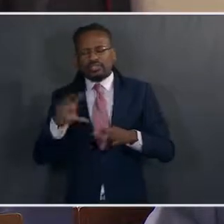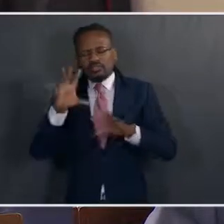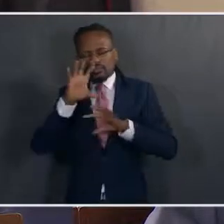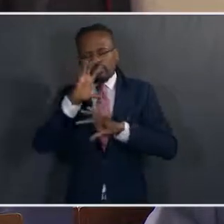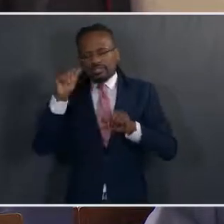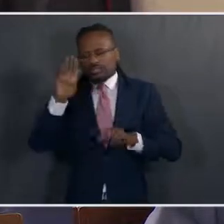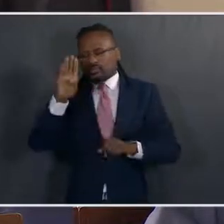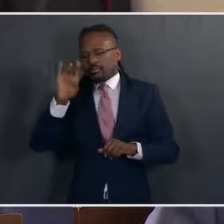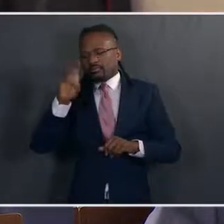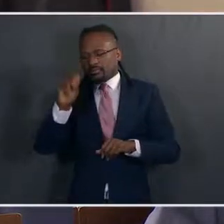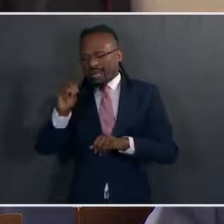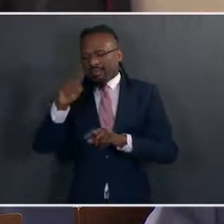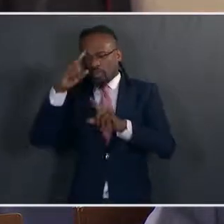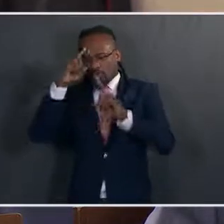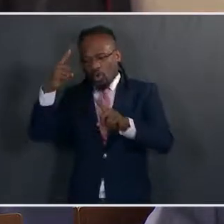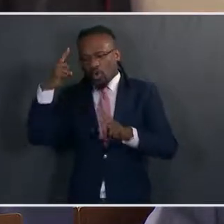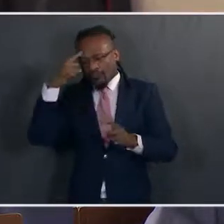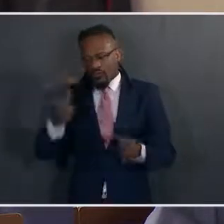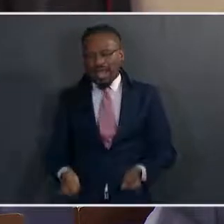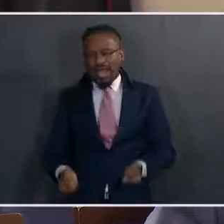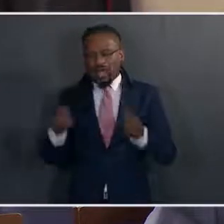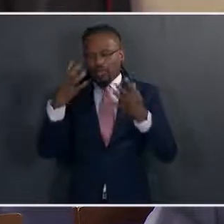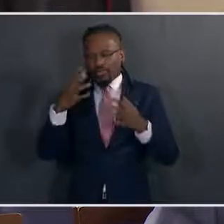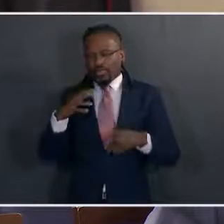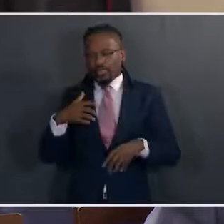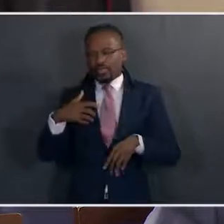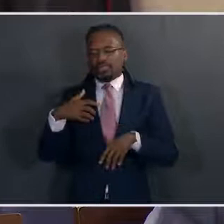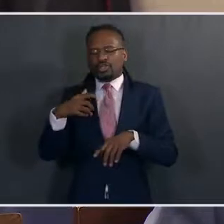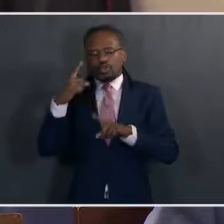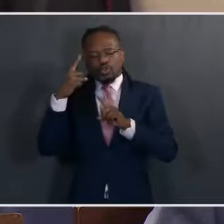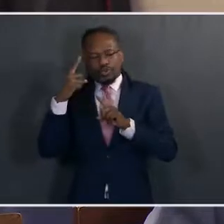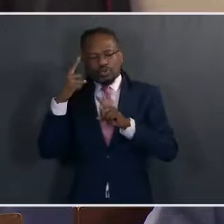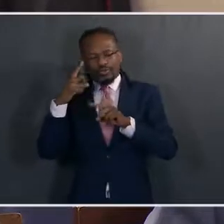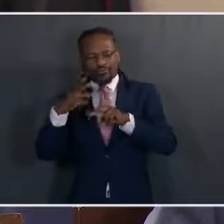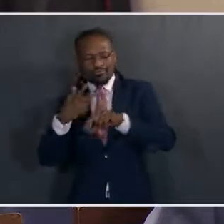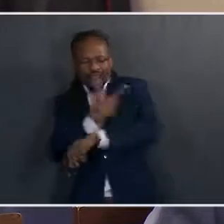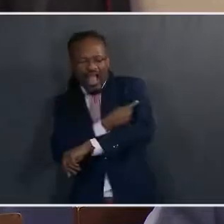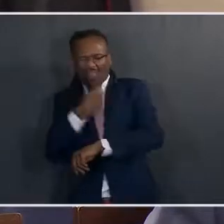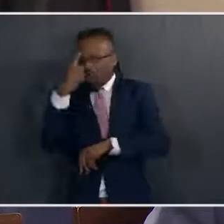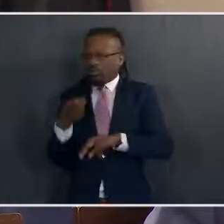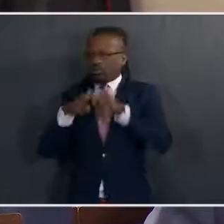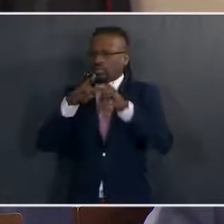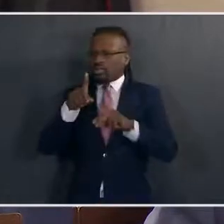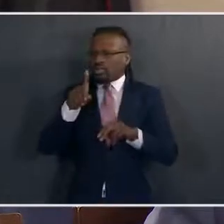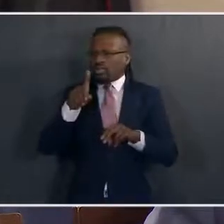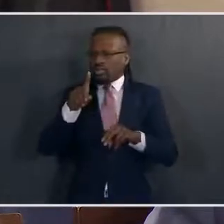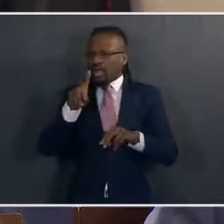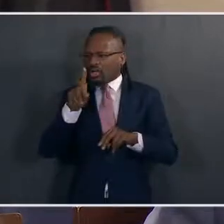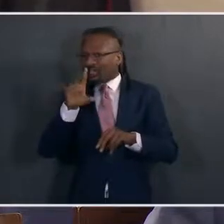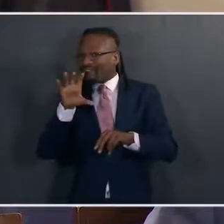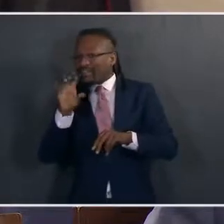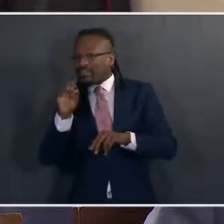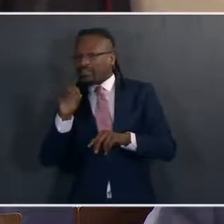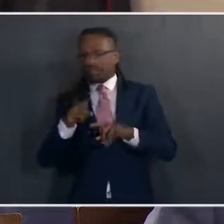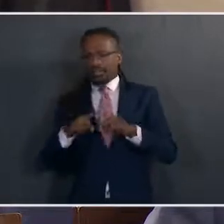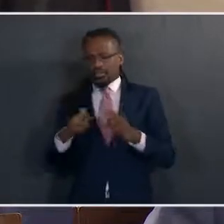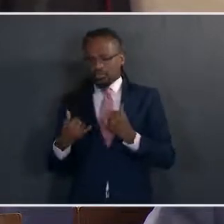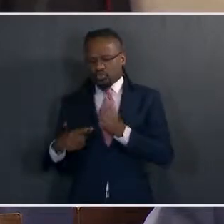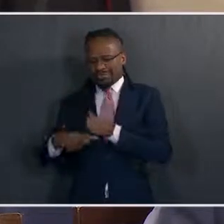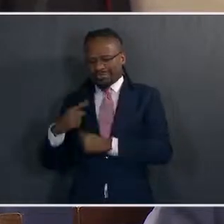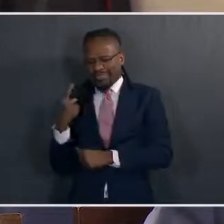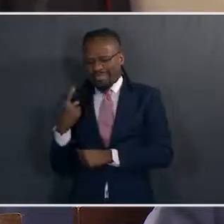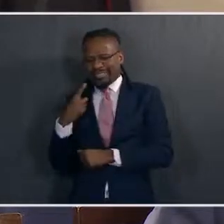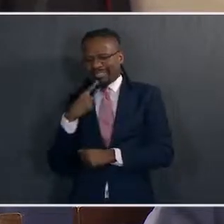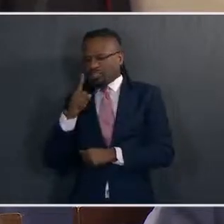of vaccines? I thought he had raised it to 150. But Zients on today's call said that it was